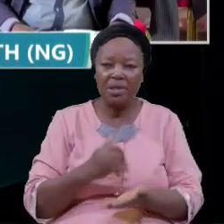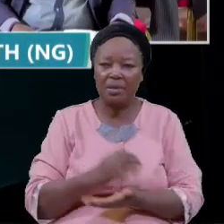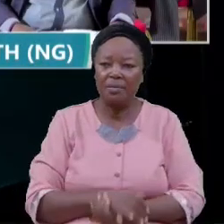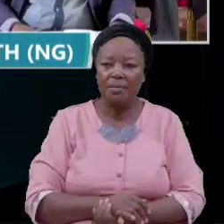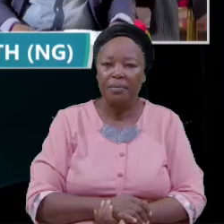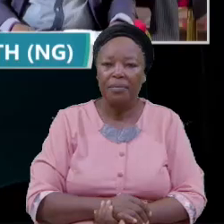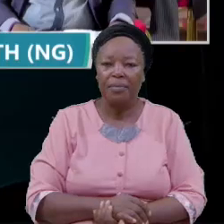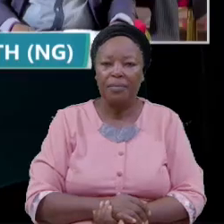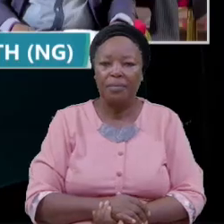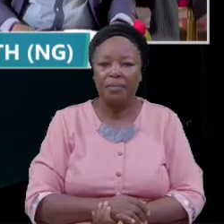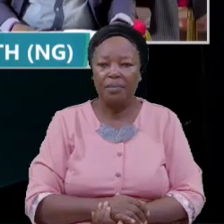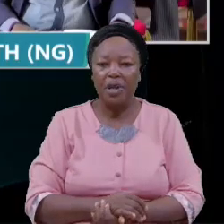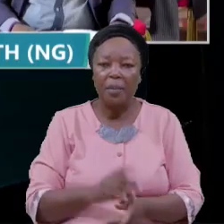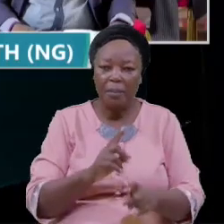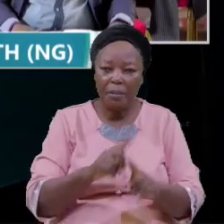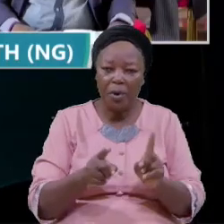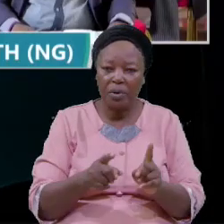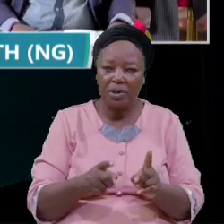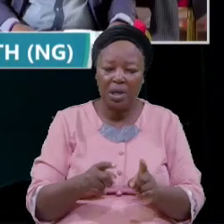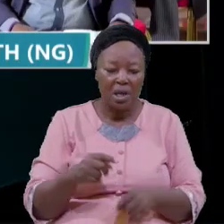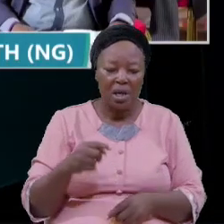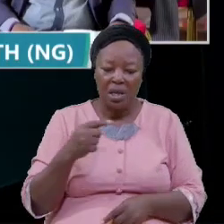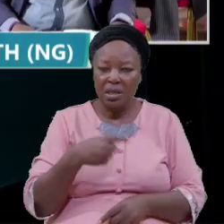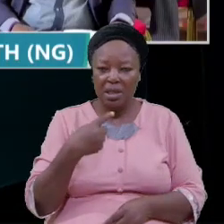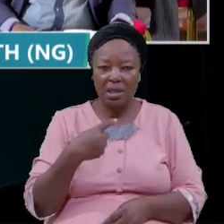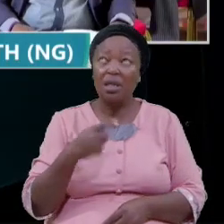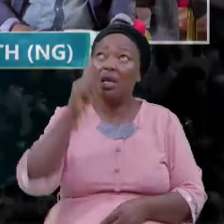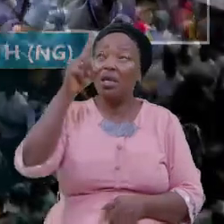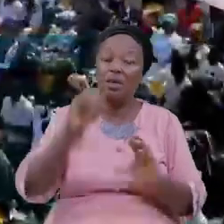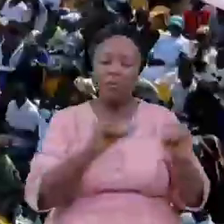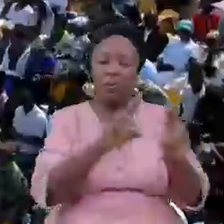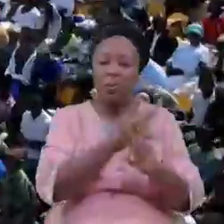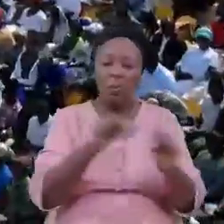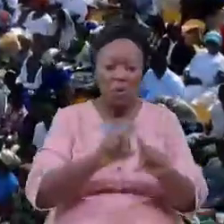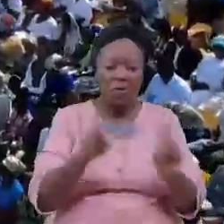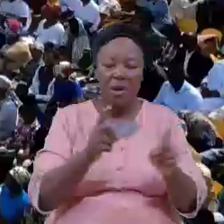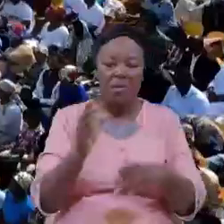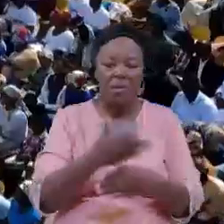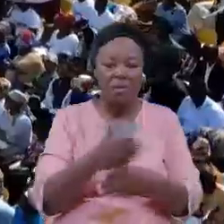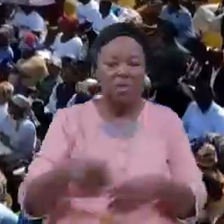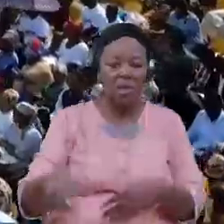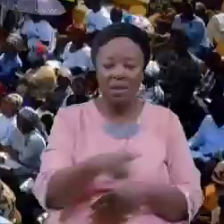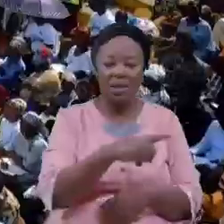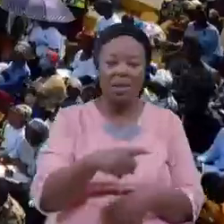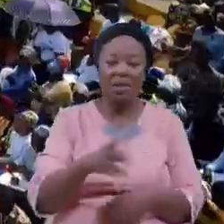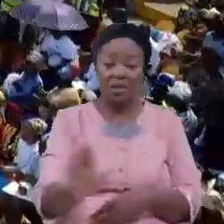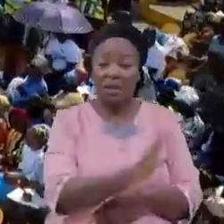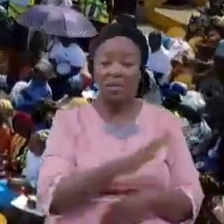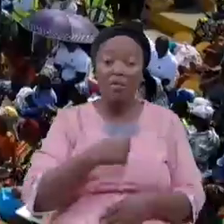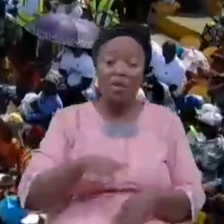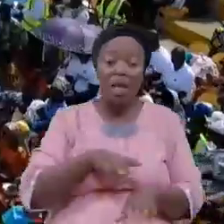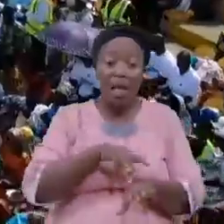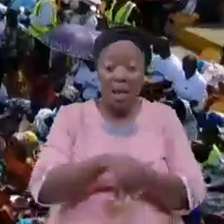But it says he put no difference between them of the earlier times and us,